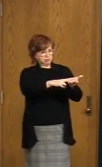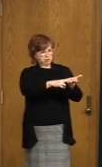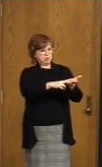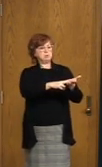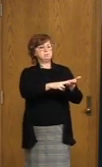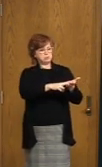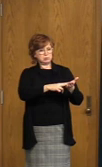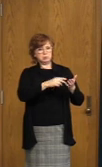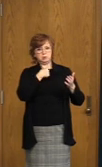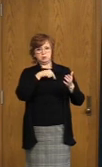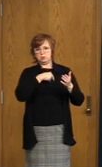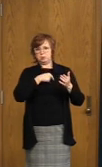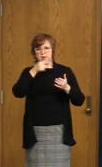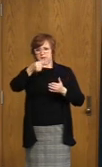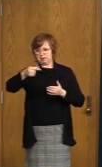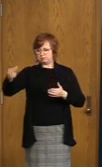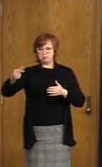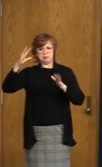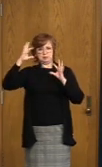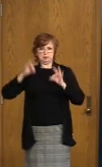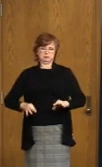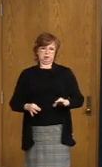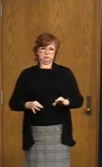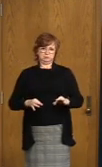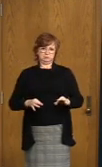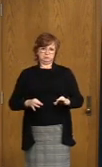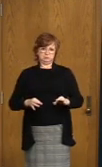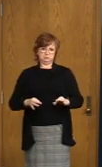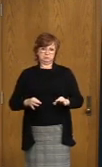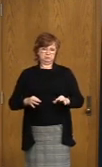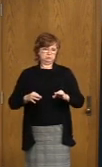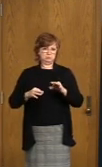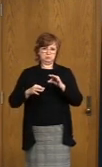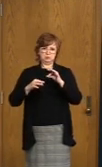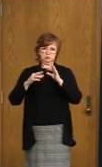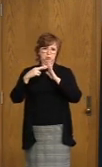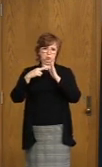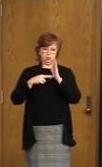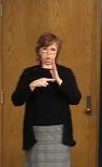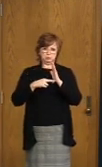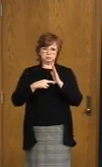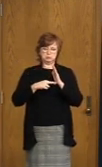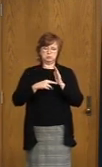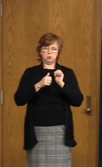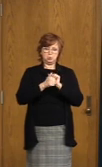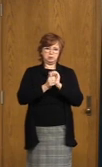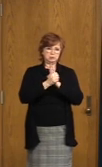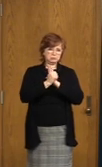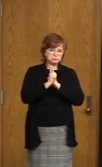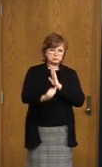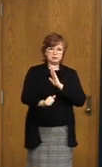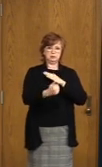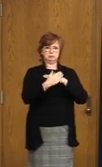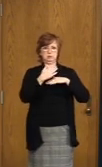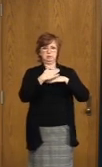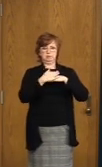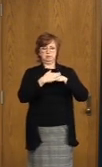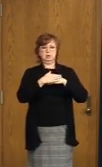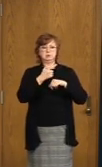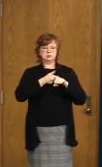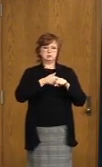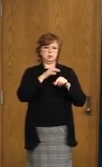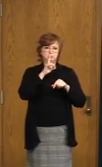made by the government of Saskatchewan with the very capable and competent advice that is provided to